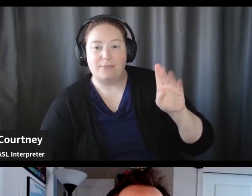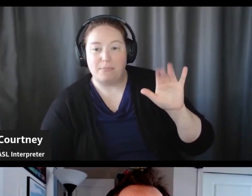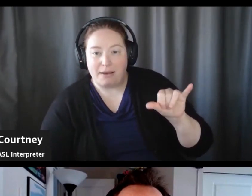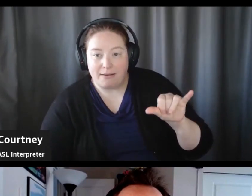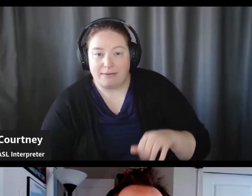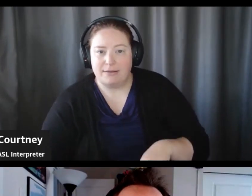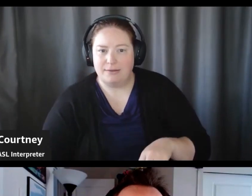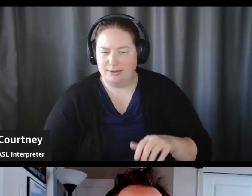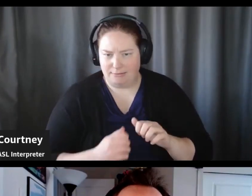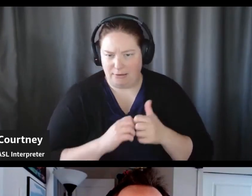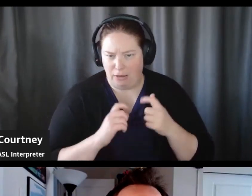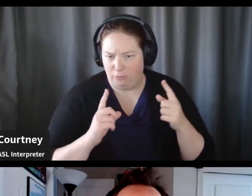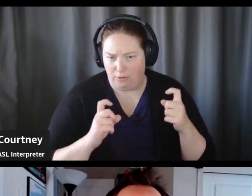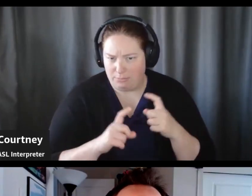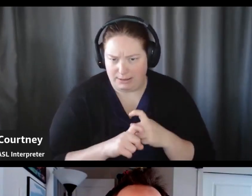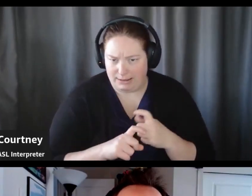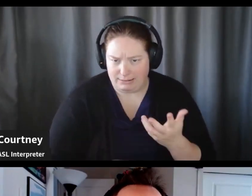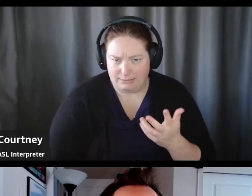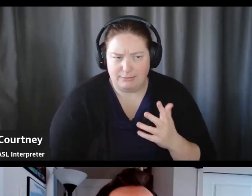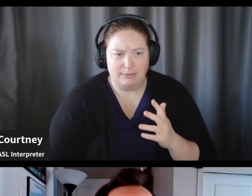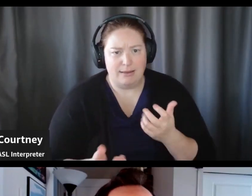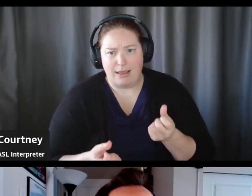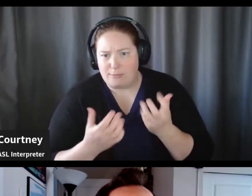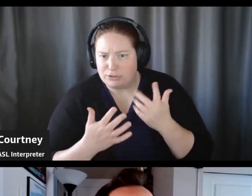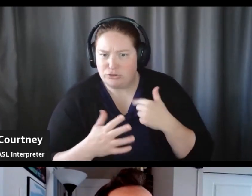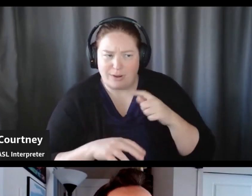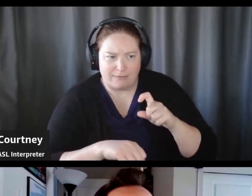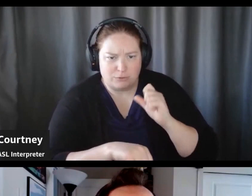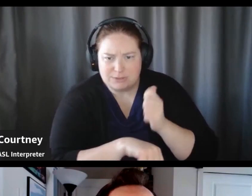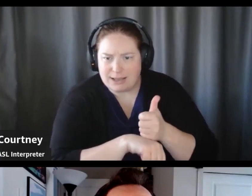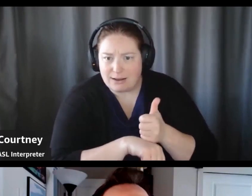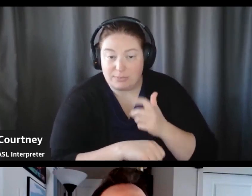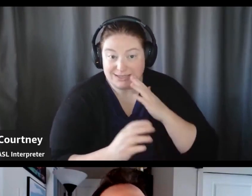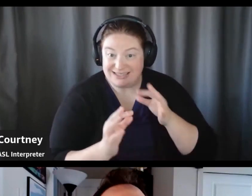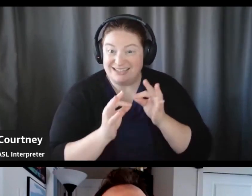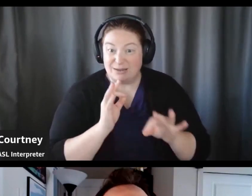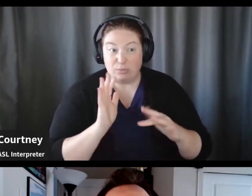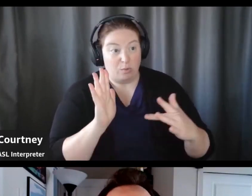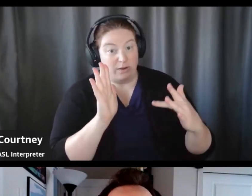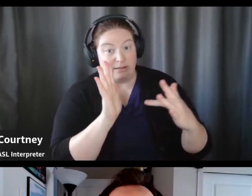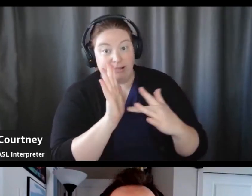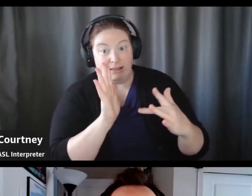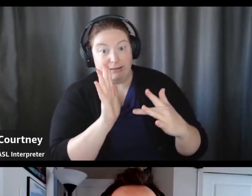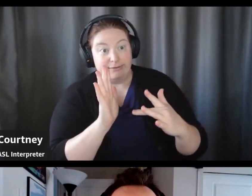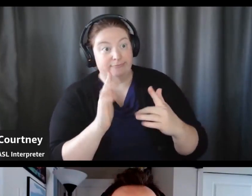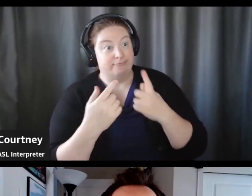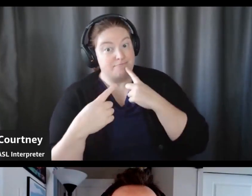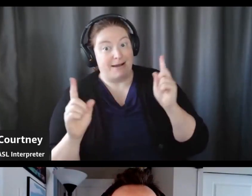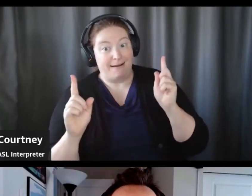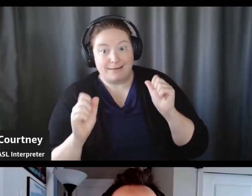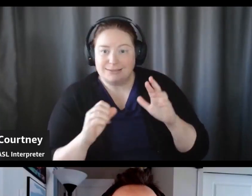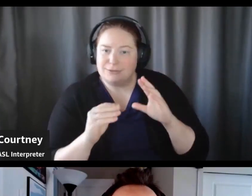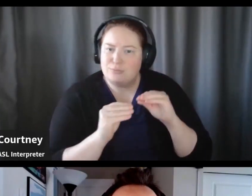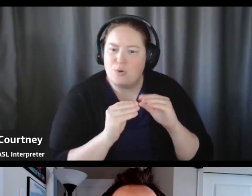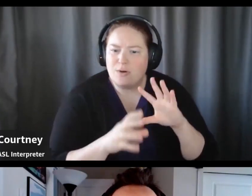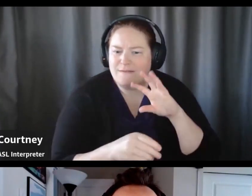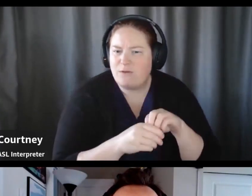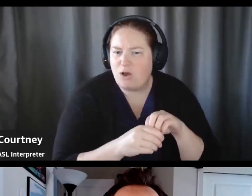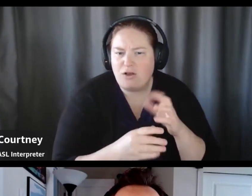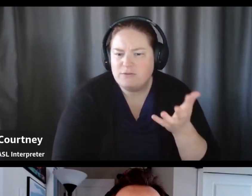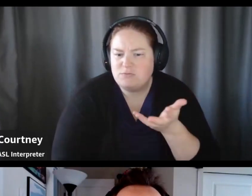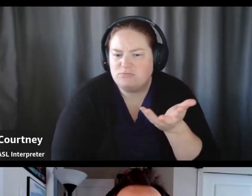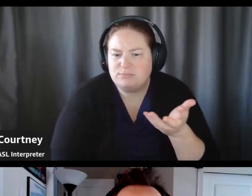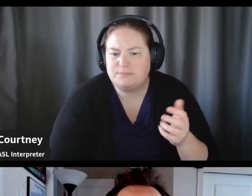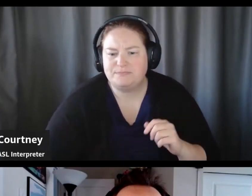How complicated is it? What do I have to go set up? Is it as simple as a click in the console? Is there a little bit more to it? What do you think, Rohin? Yeah,